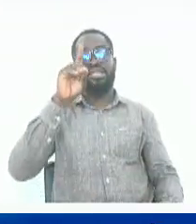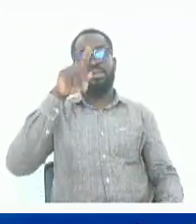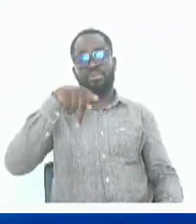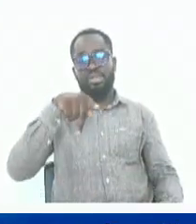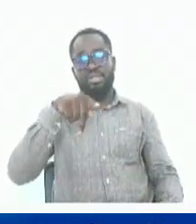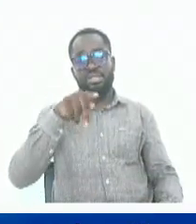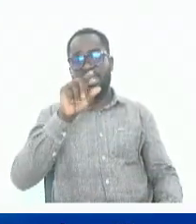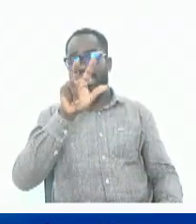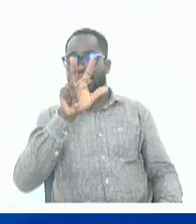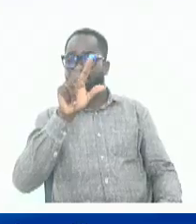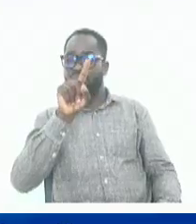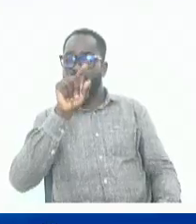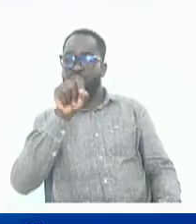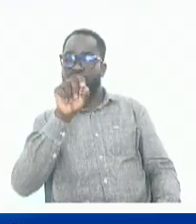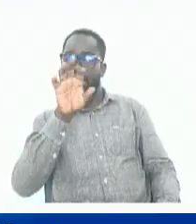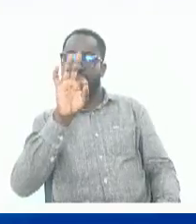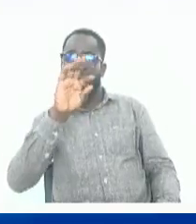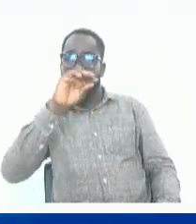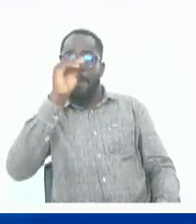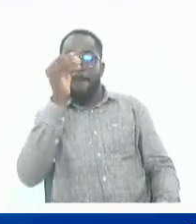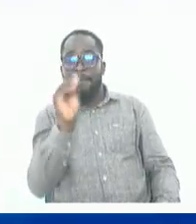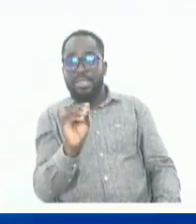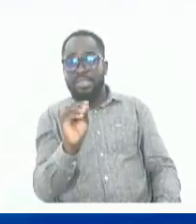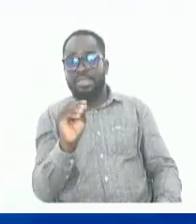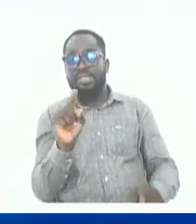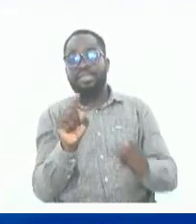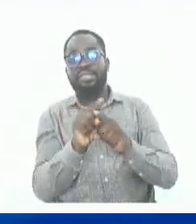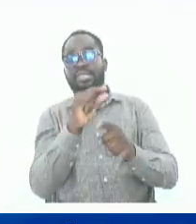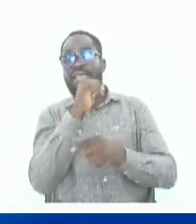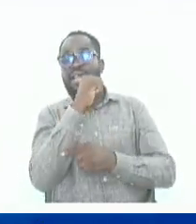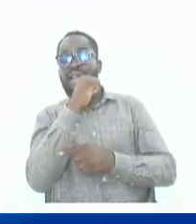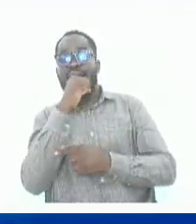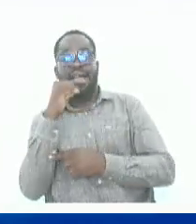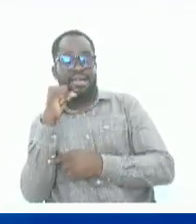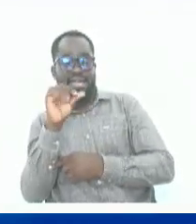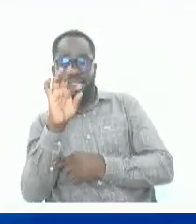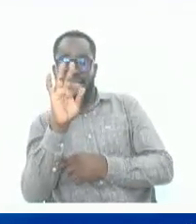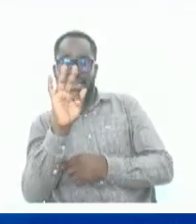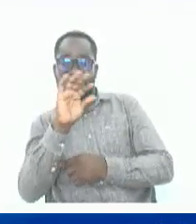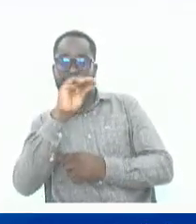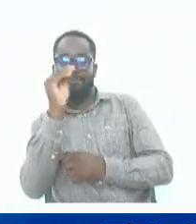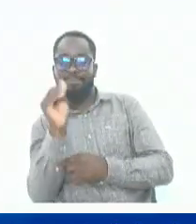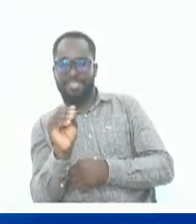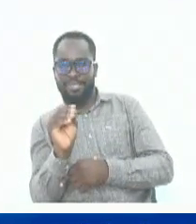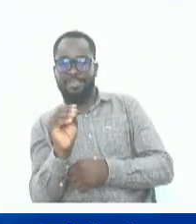with 31.9% and agri with 19%.